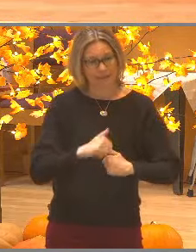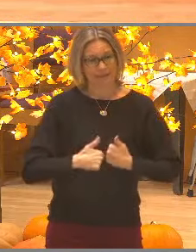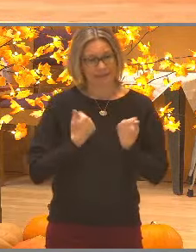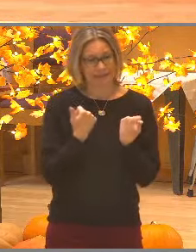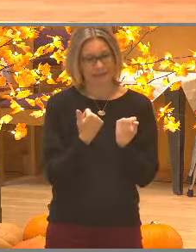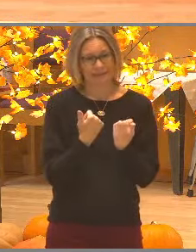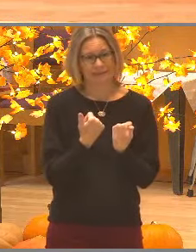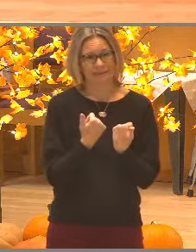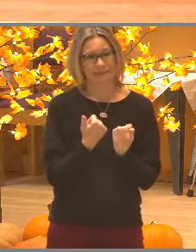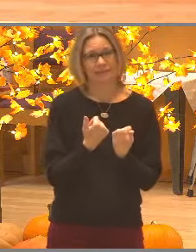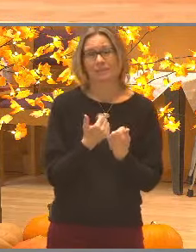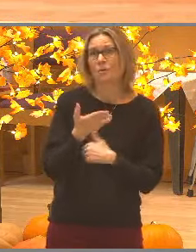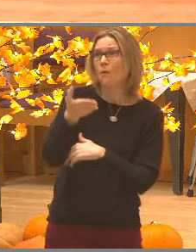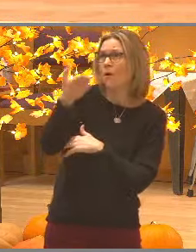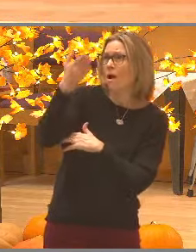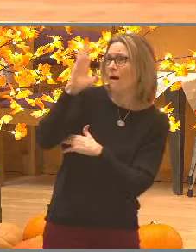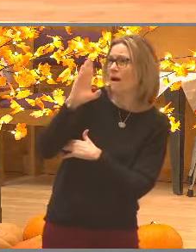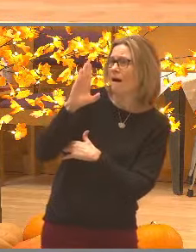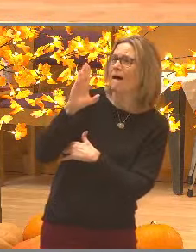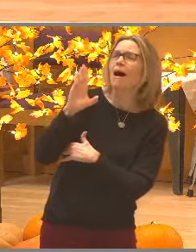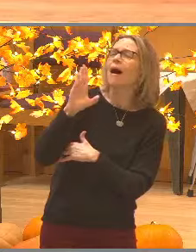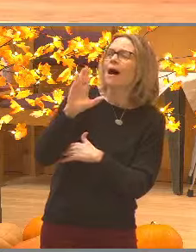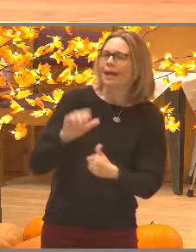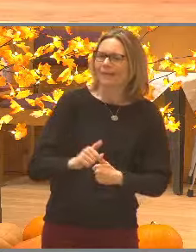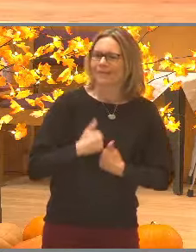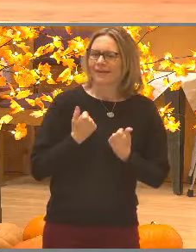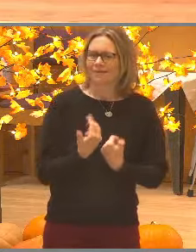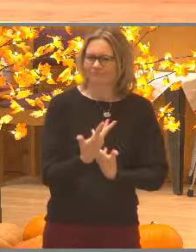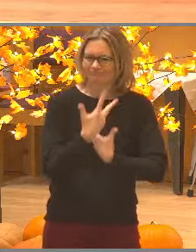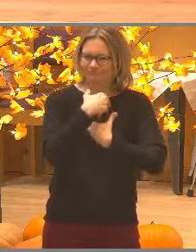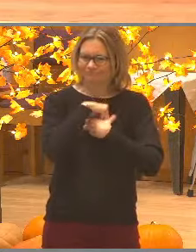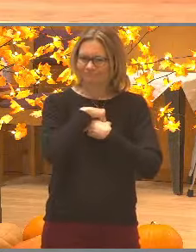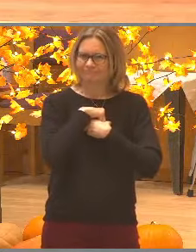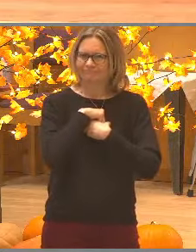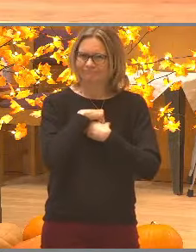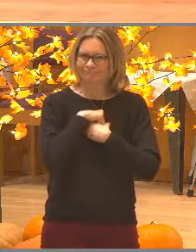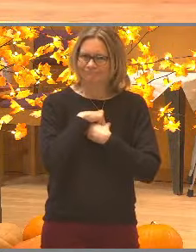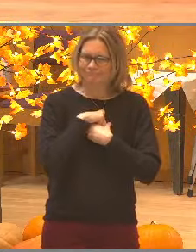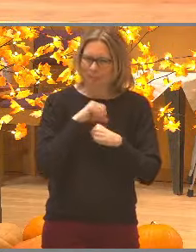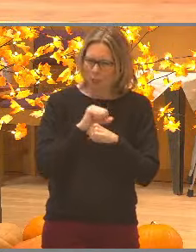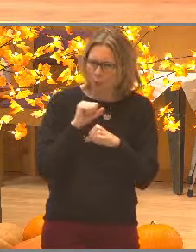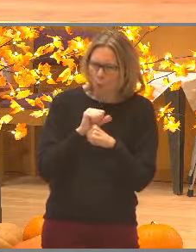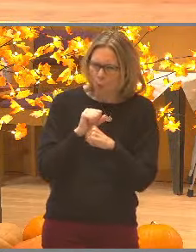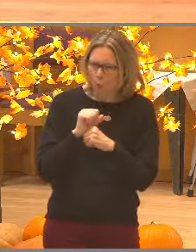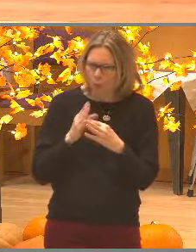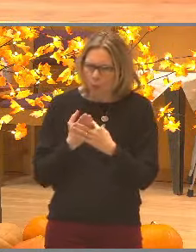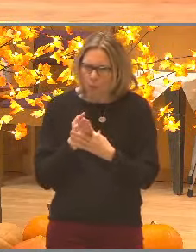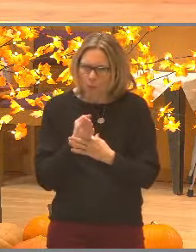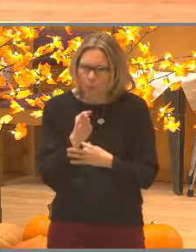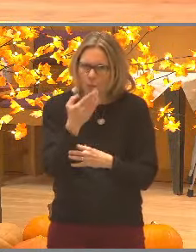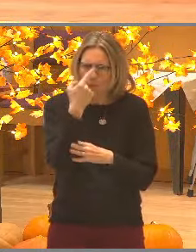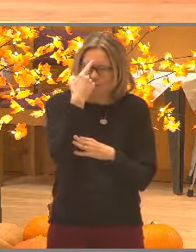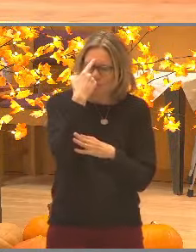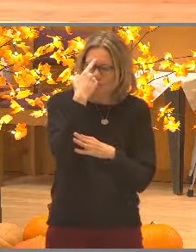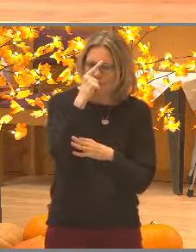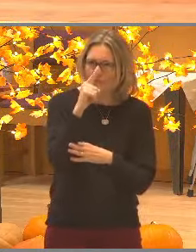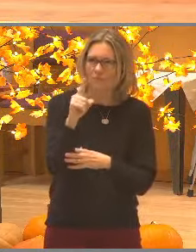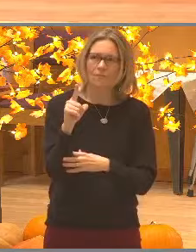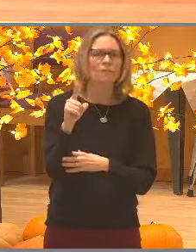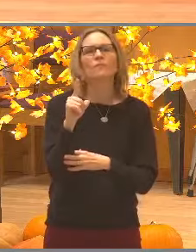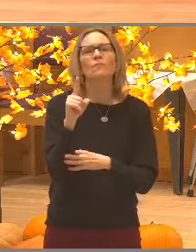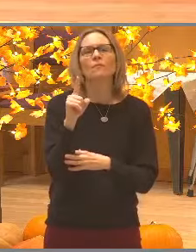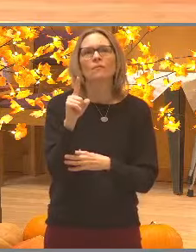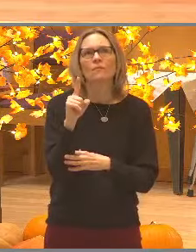the infinite God can dwell in us and work through us for the well-being of